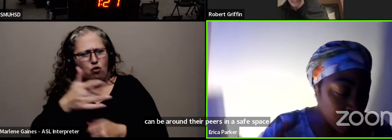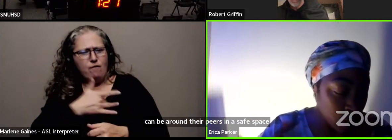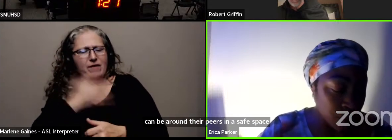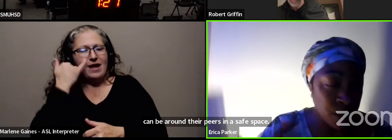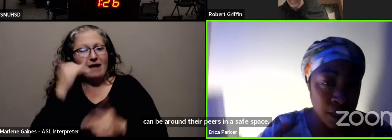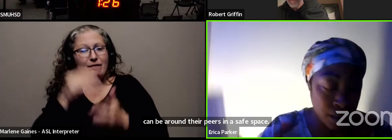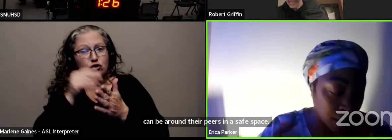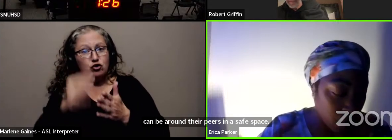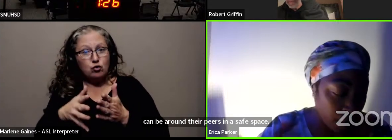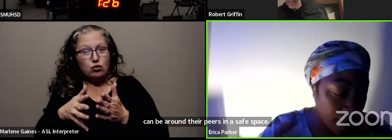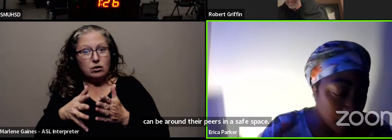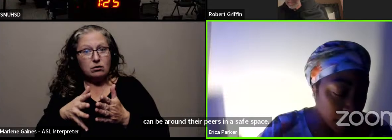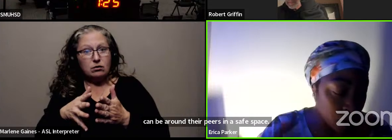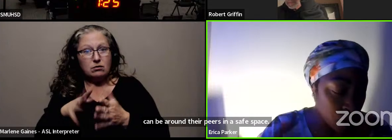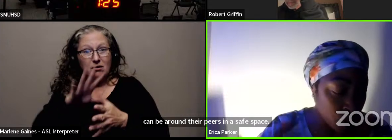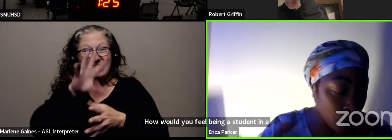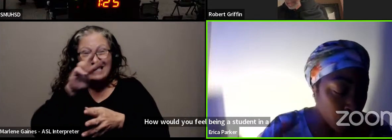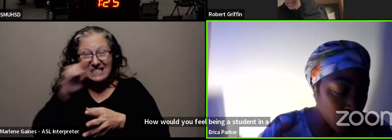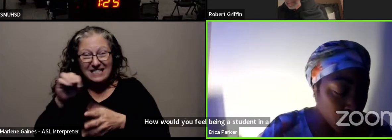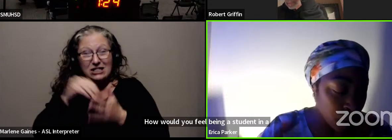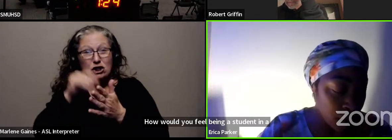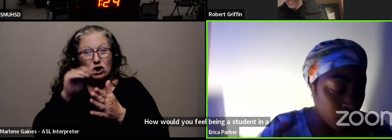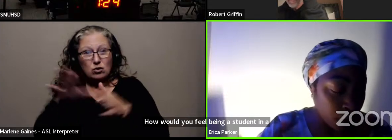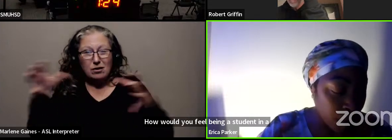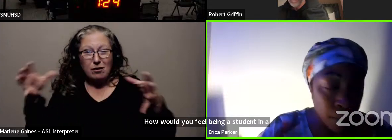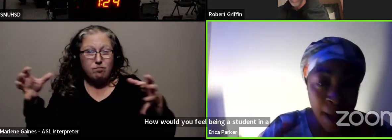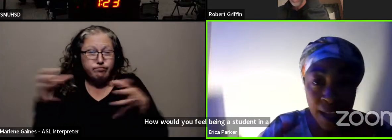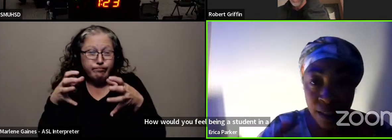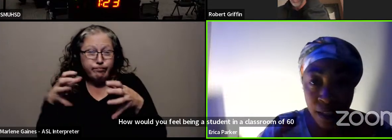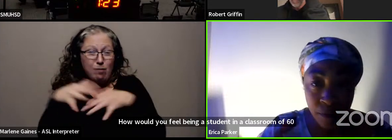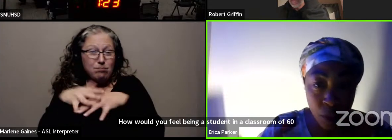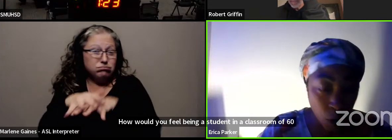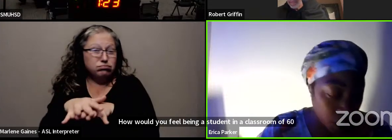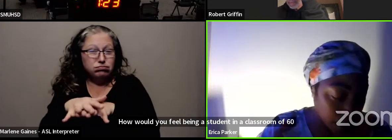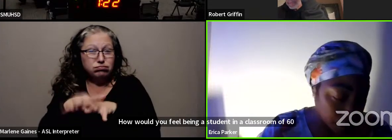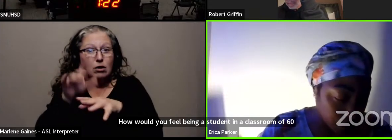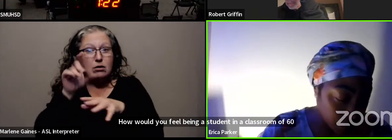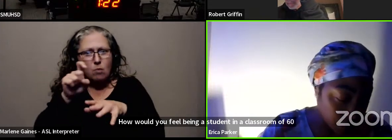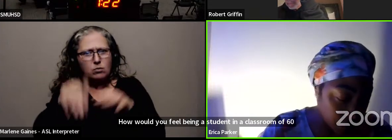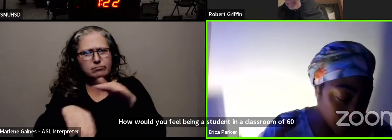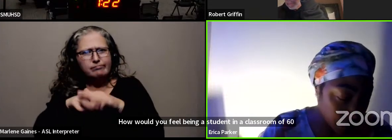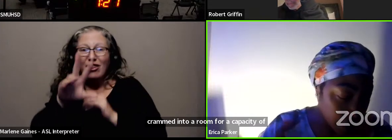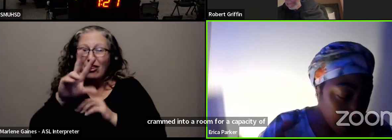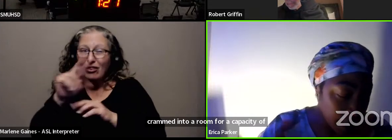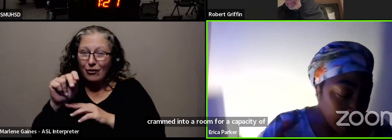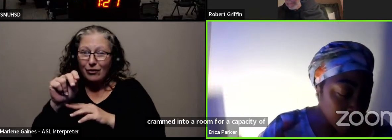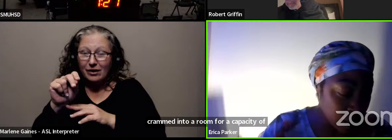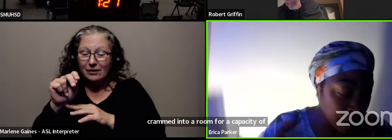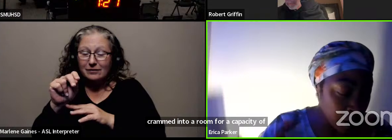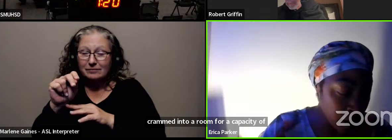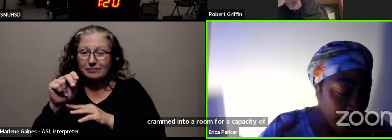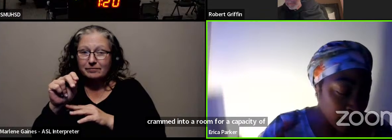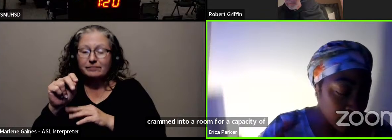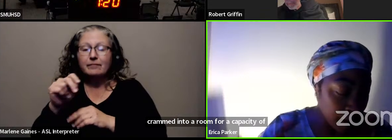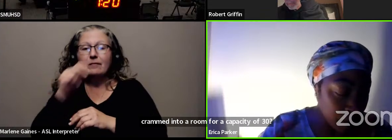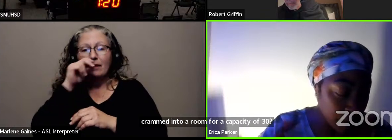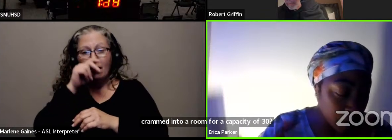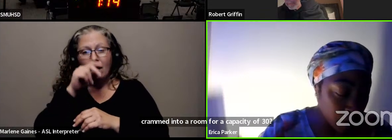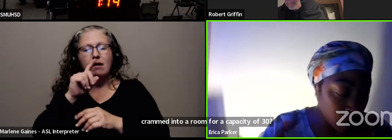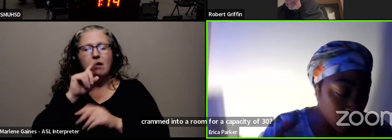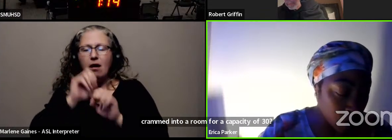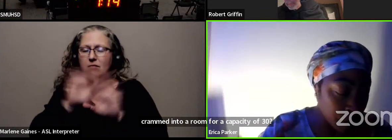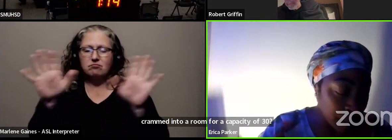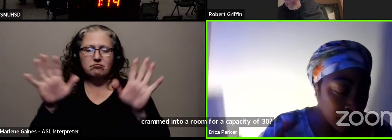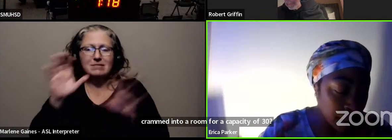in a classroom of 60 crammed into a room for a capacity of 30? It is clear at the San